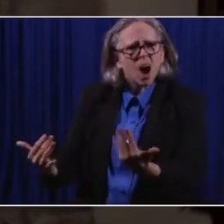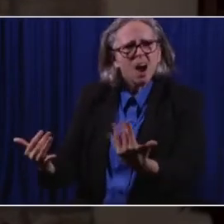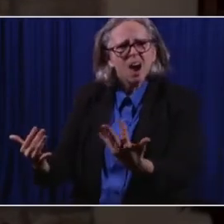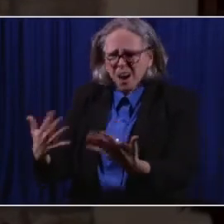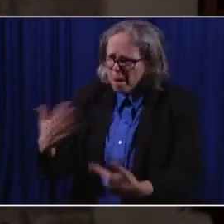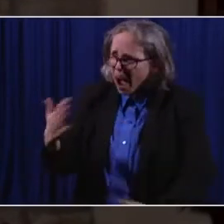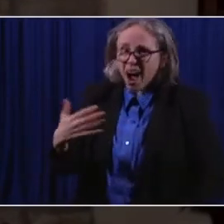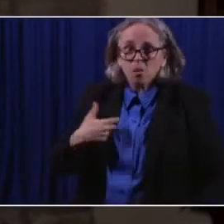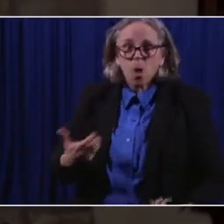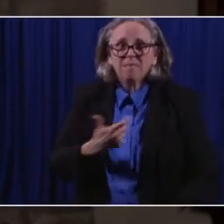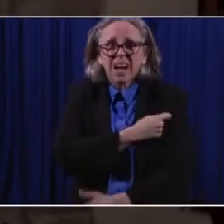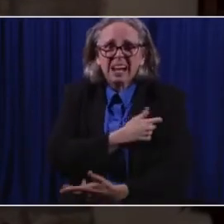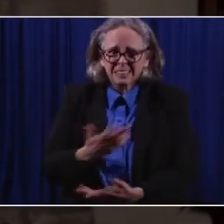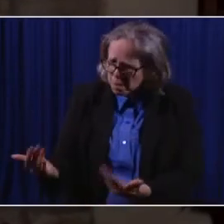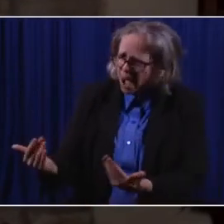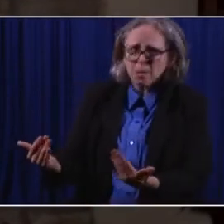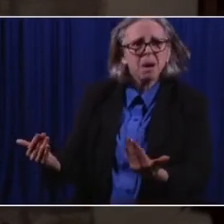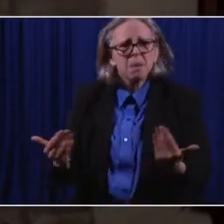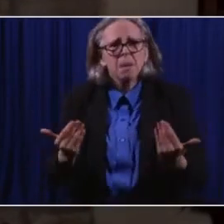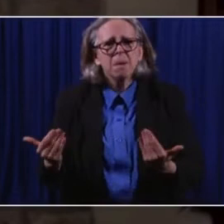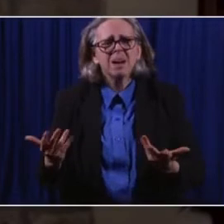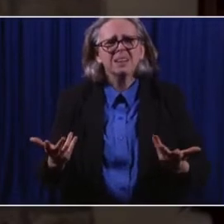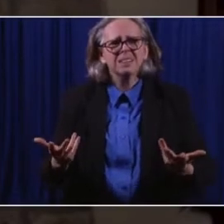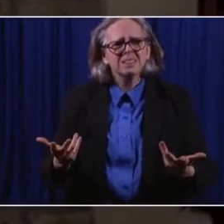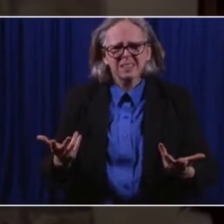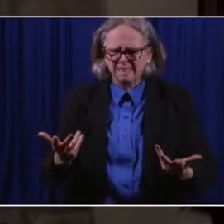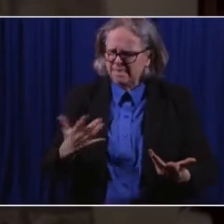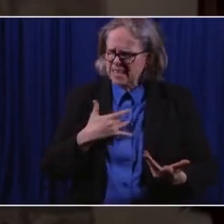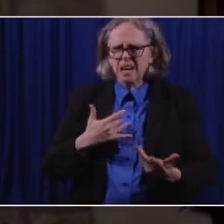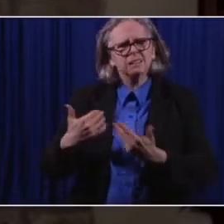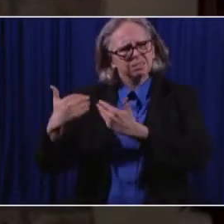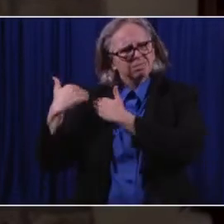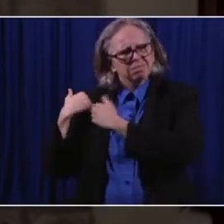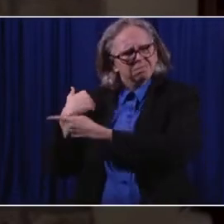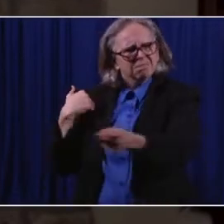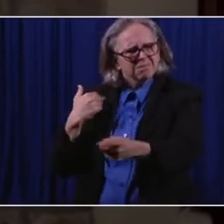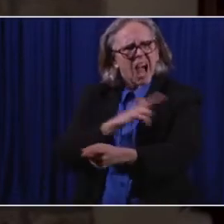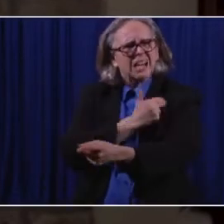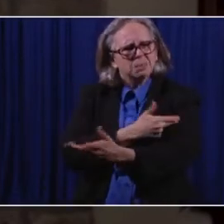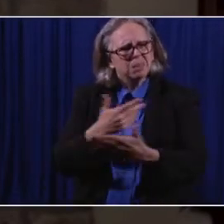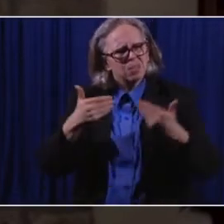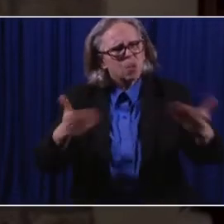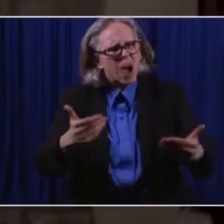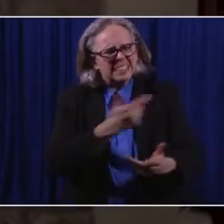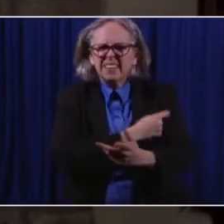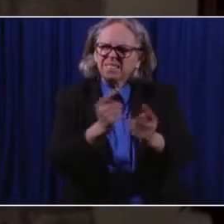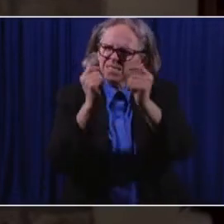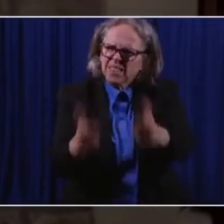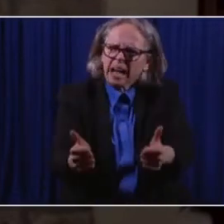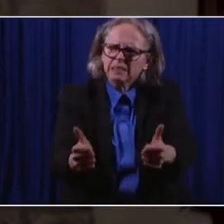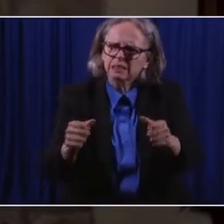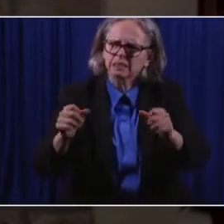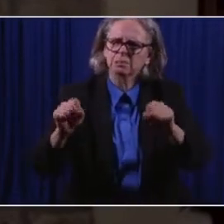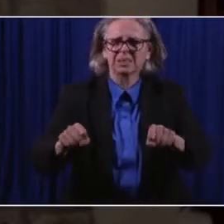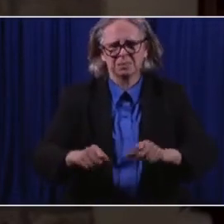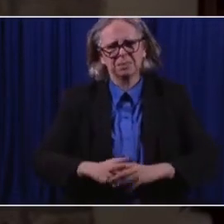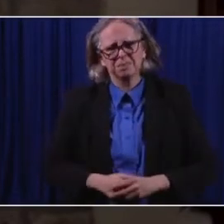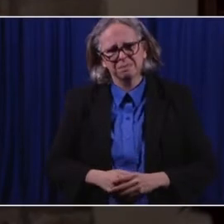right decisions. And we have an obligation to get them in their arms just as fast as we can.